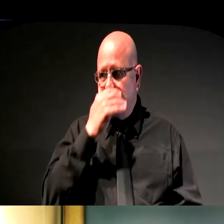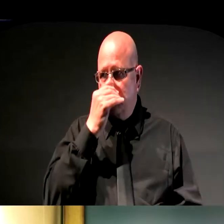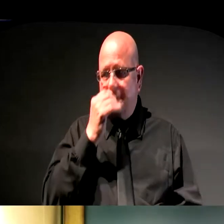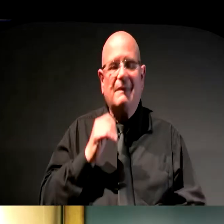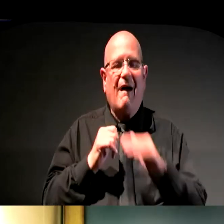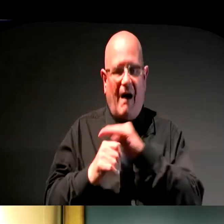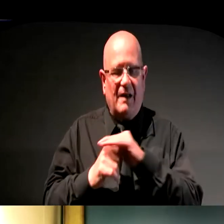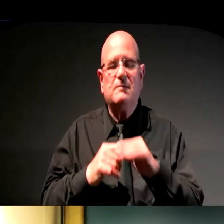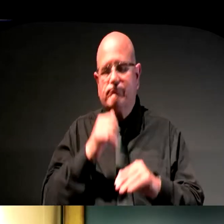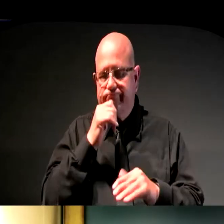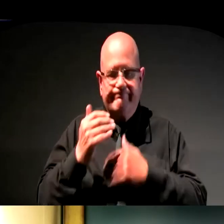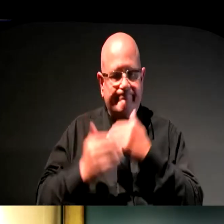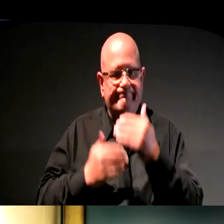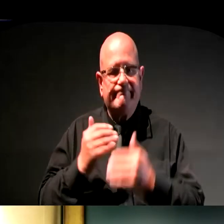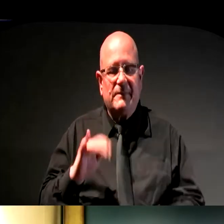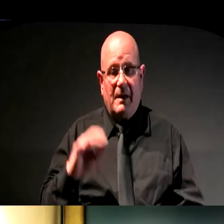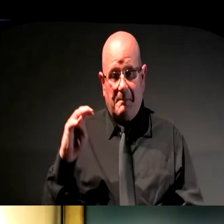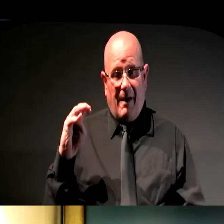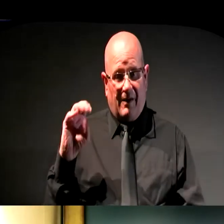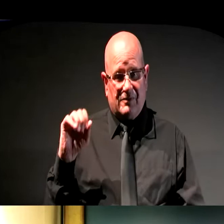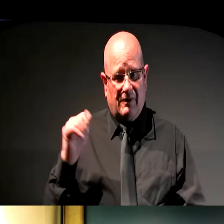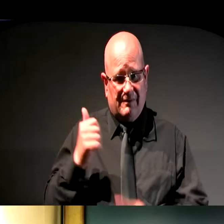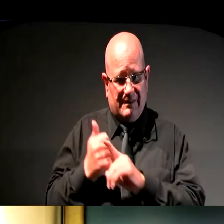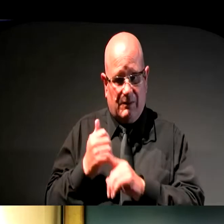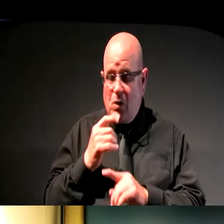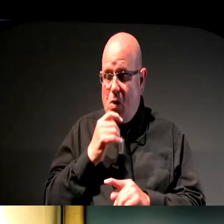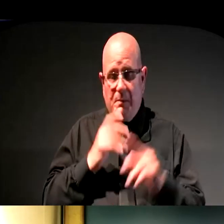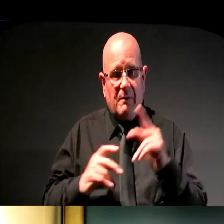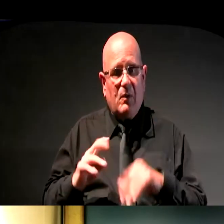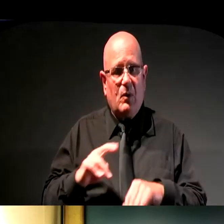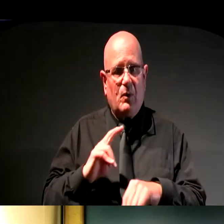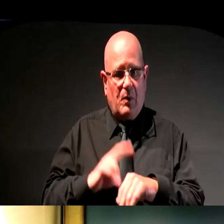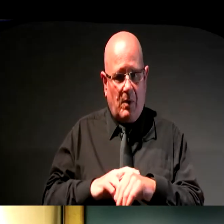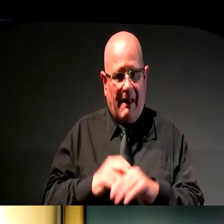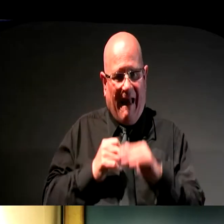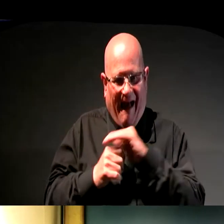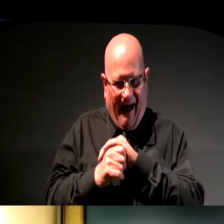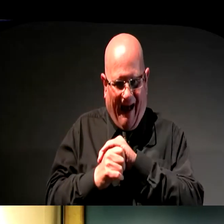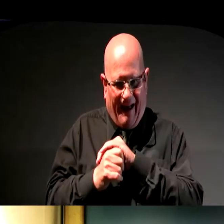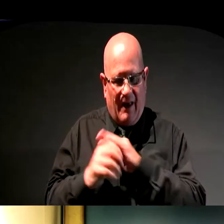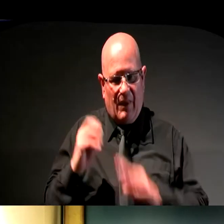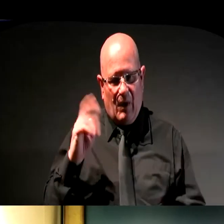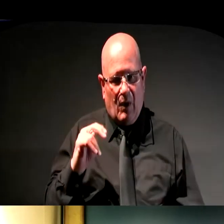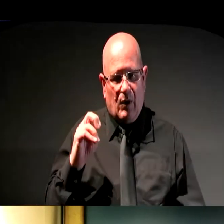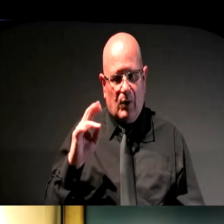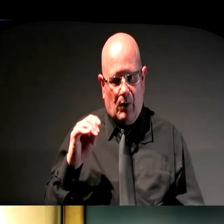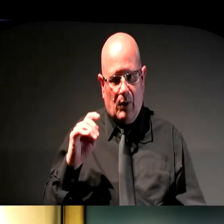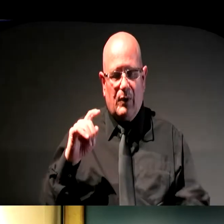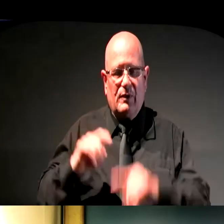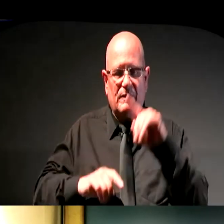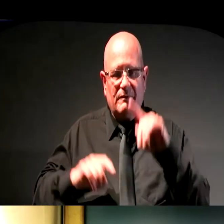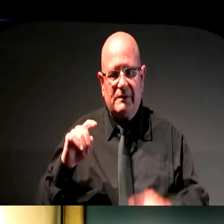think what's really worked for me at Microsoft is even people who would normally be forced to hide their own neurodiversities because they can kind of